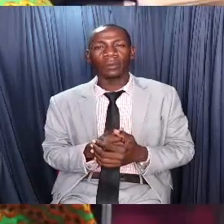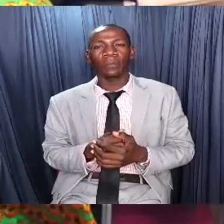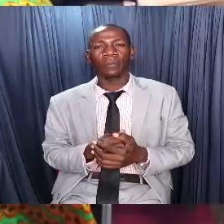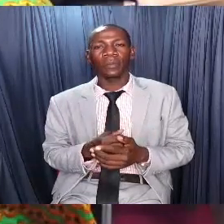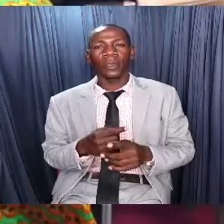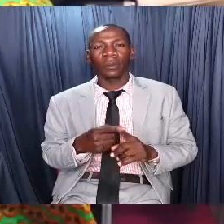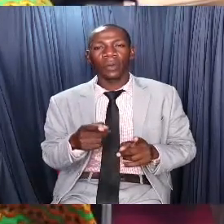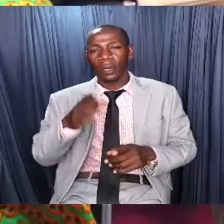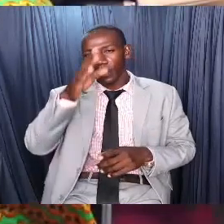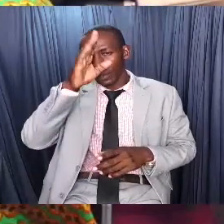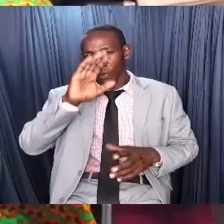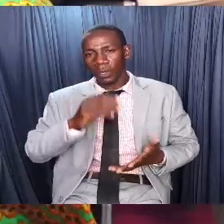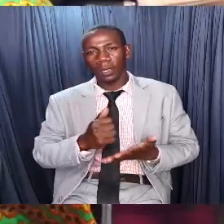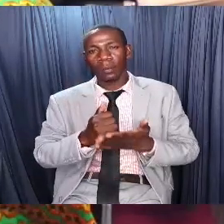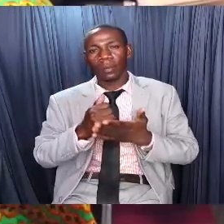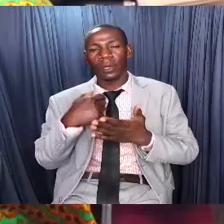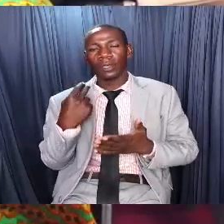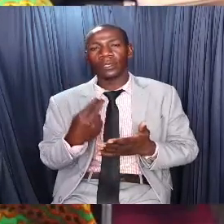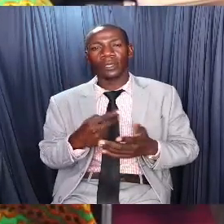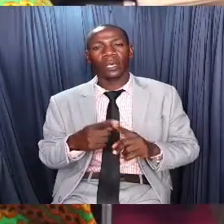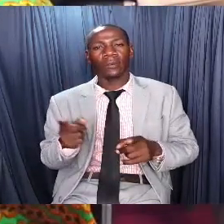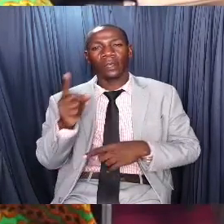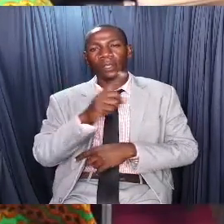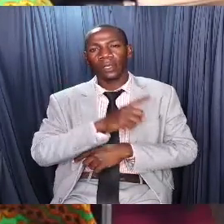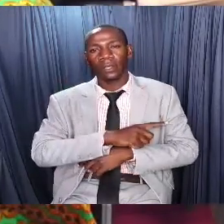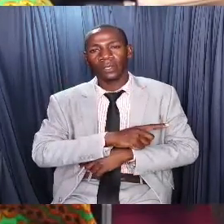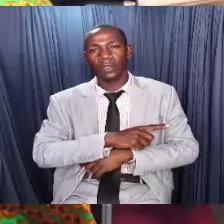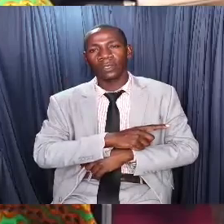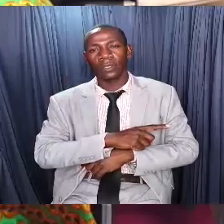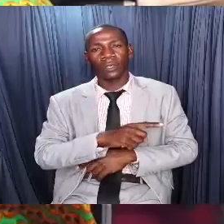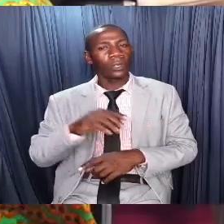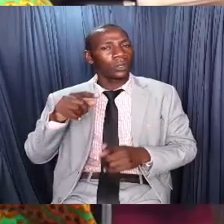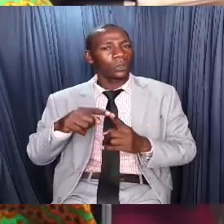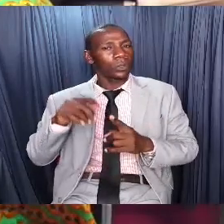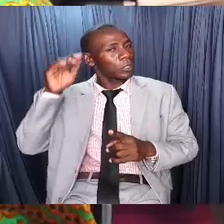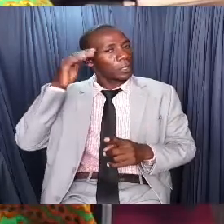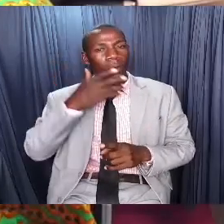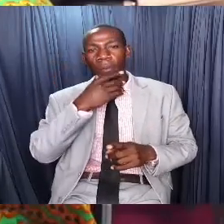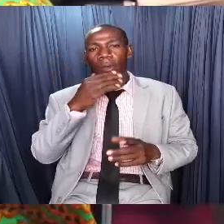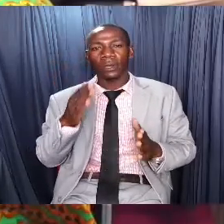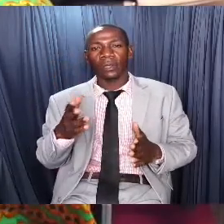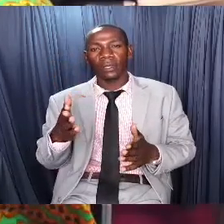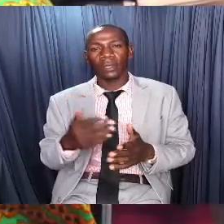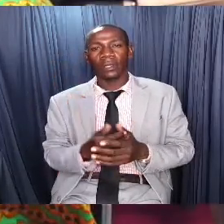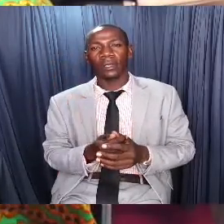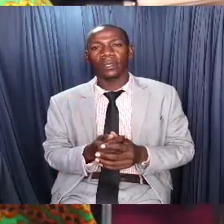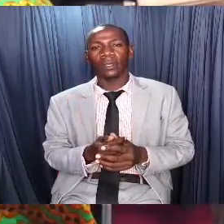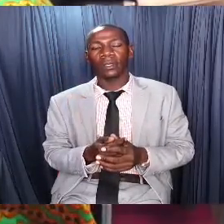Amen. But God to enable us all days to listen to somebody.